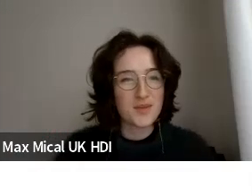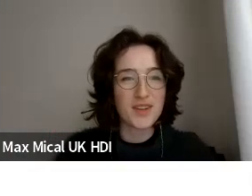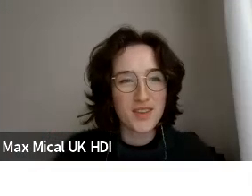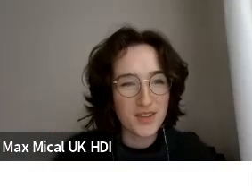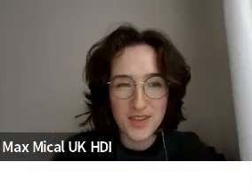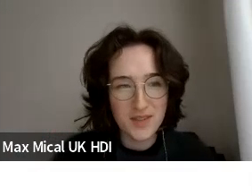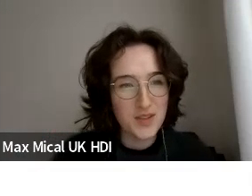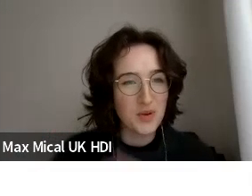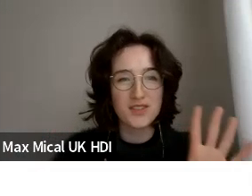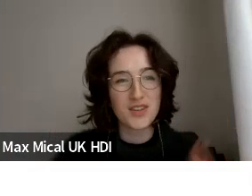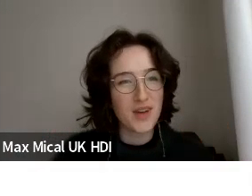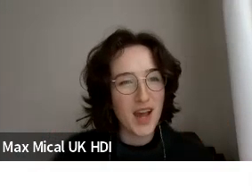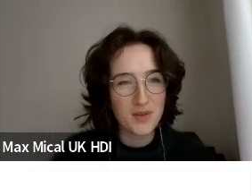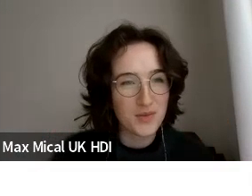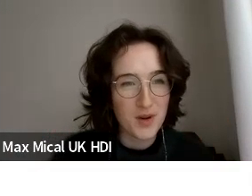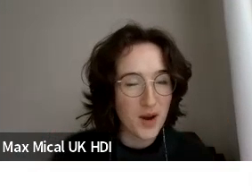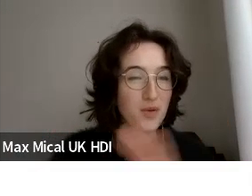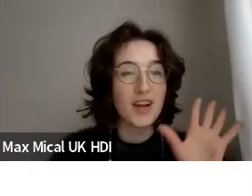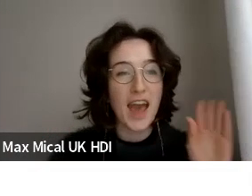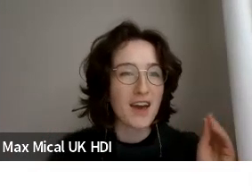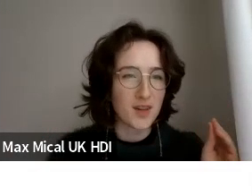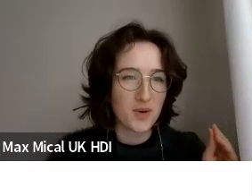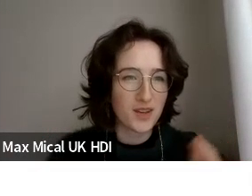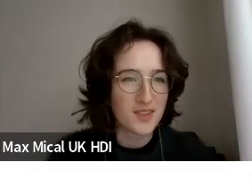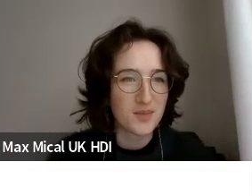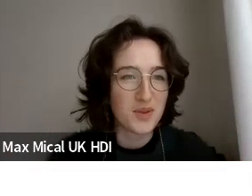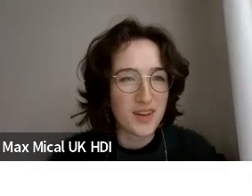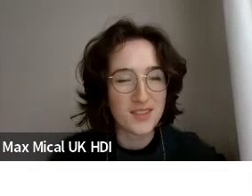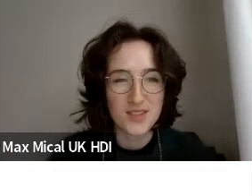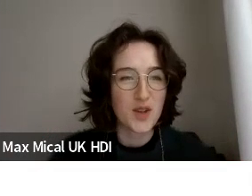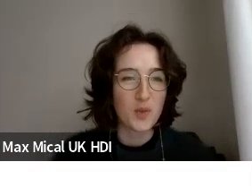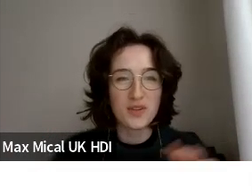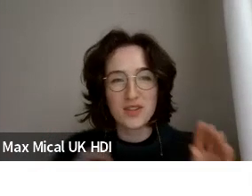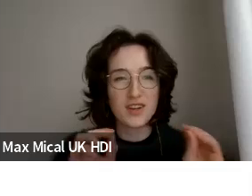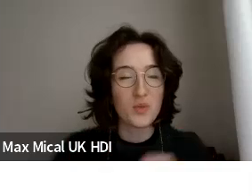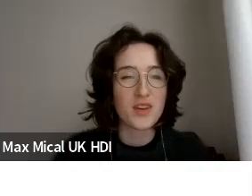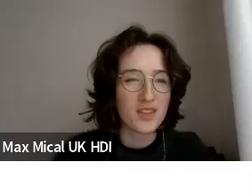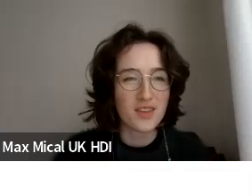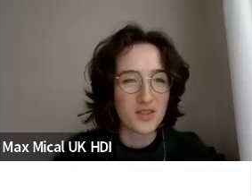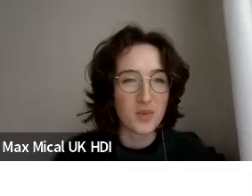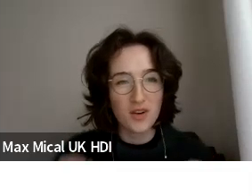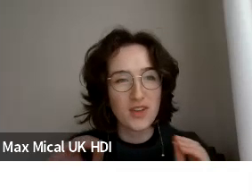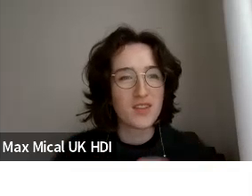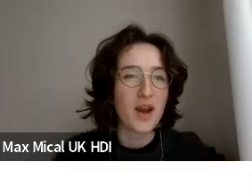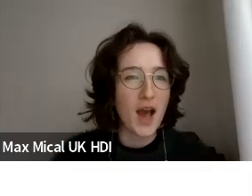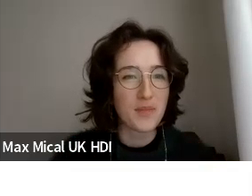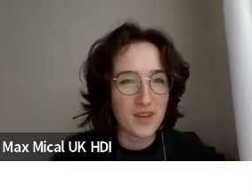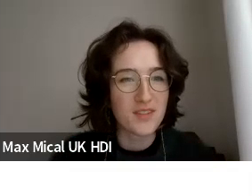Absolutely. And I mean, none of this process could have happened without Barb already having a process in place. It just helped clean and tweak the little